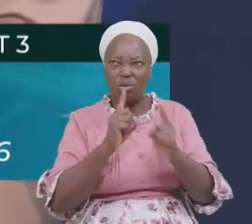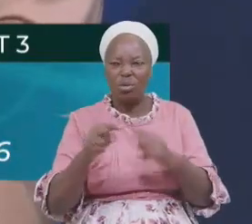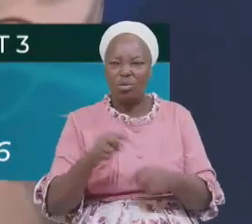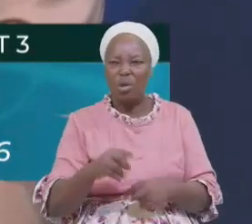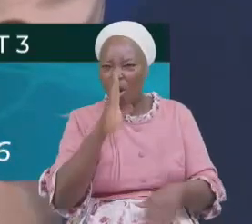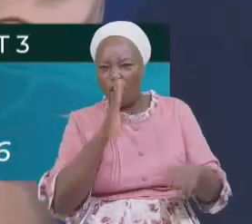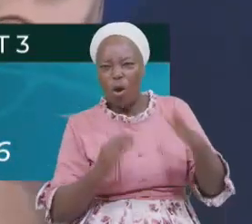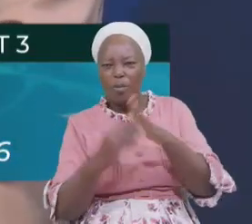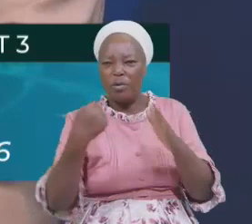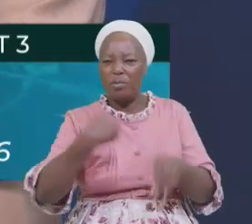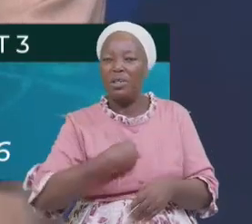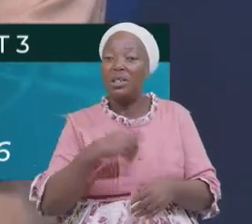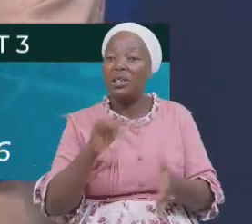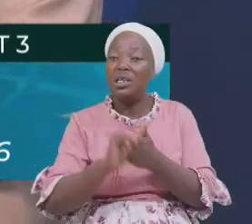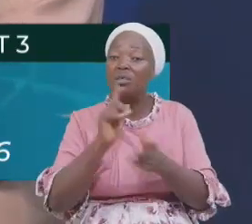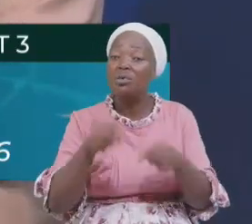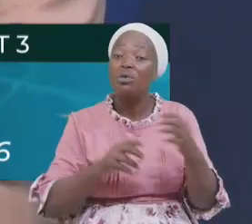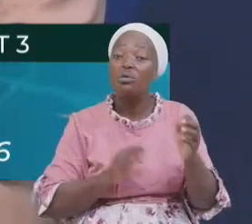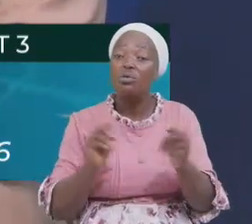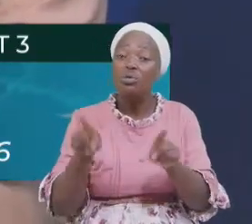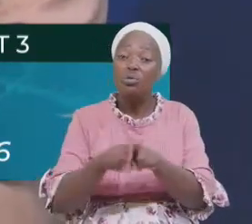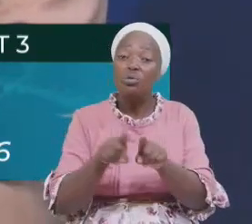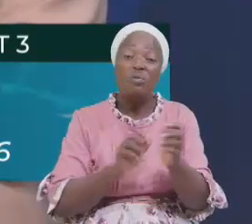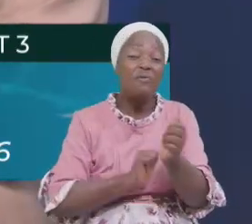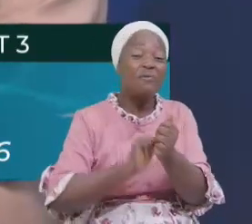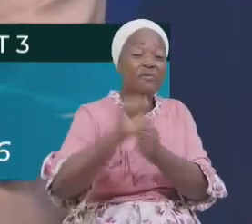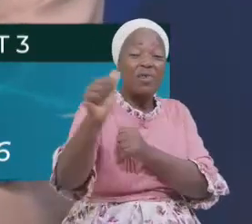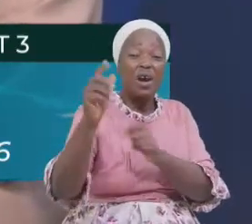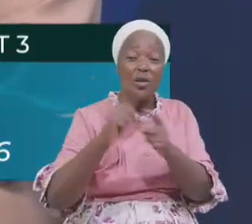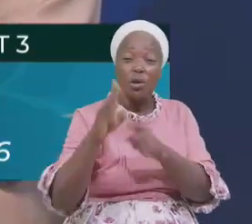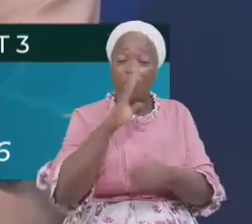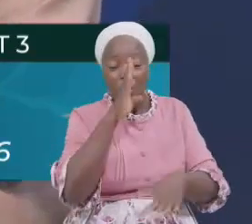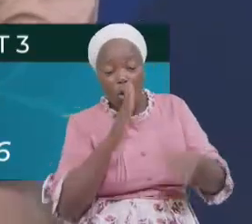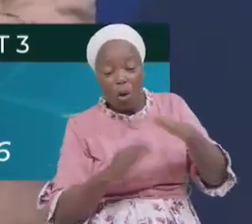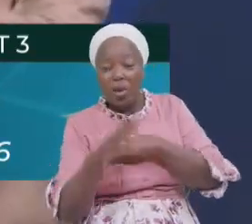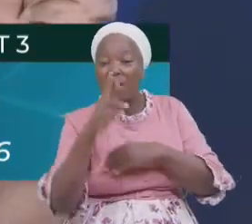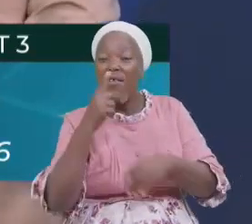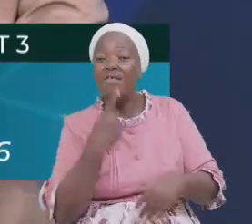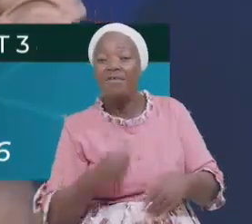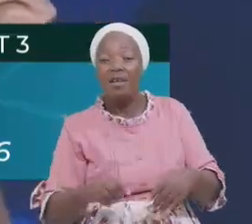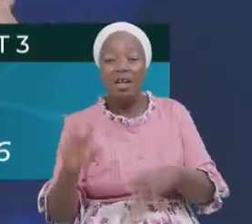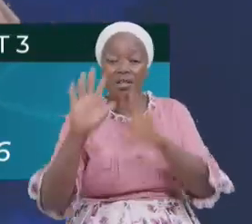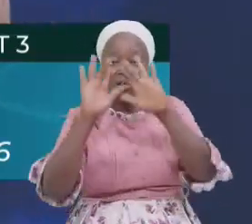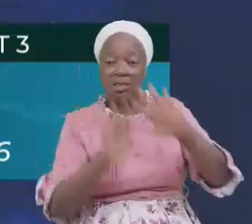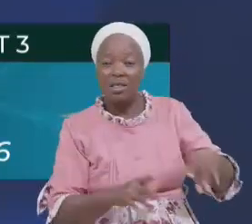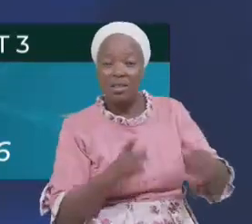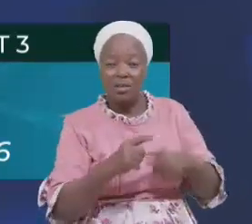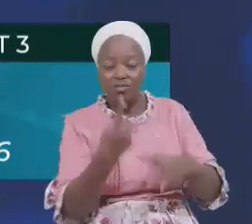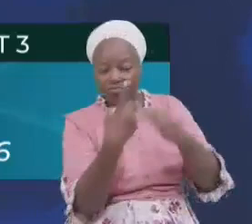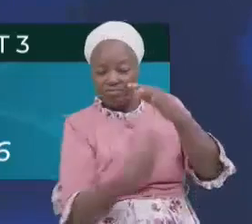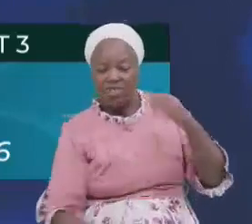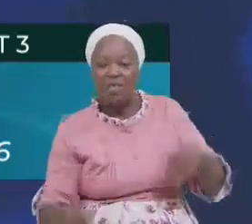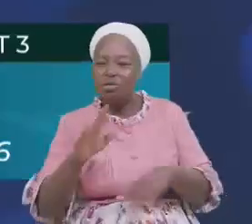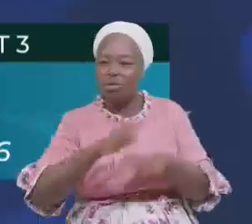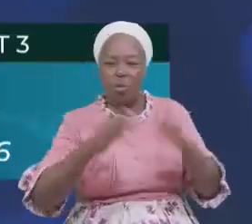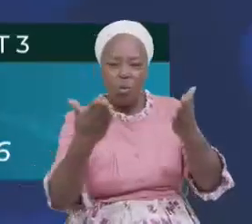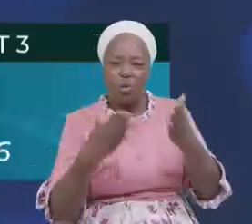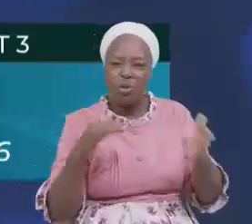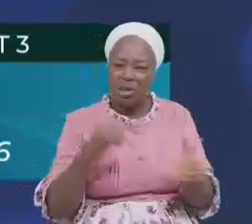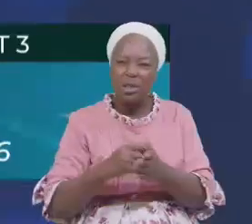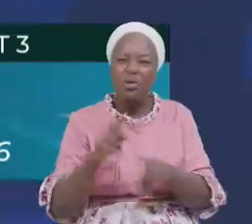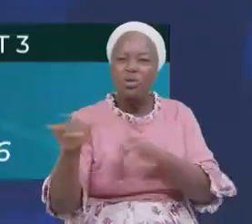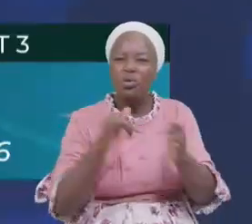too far to be humbled in the Red Sea and to drown. You don't want that. Do it